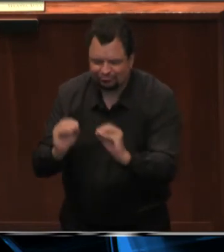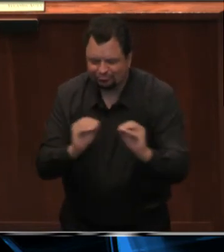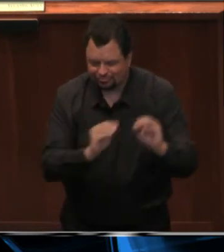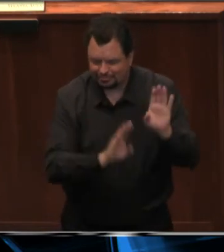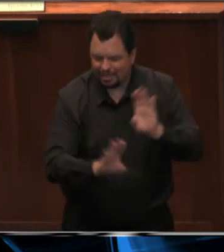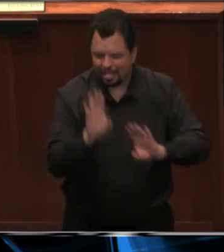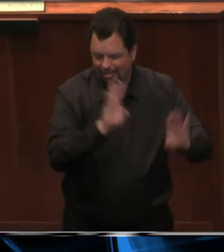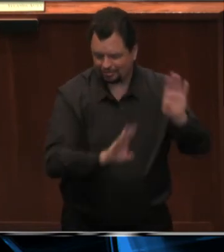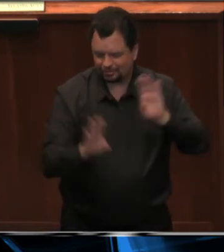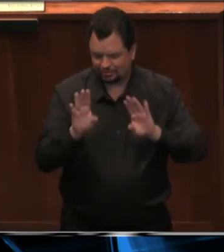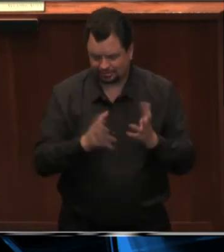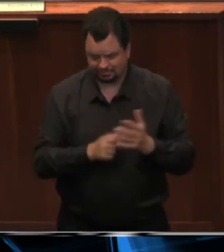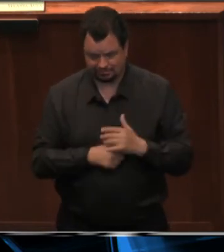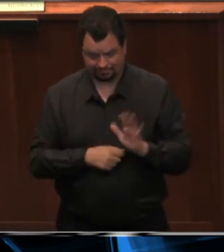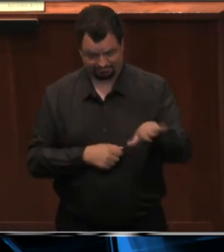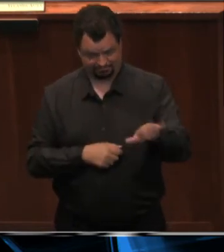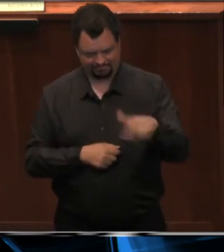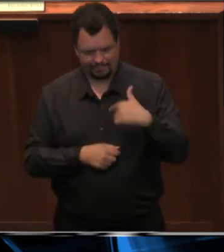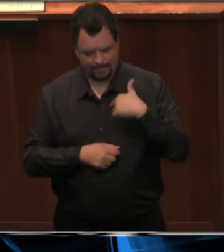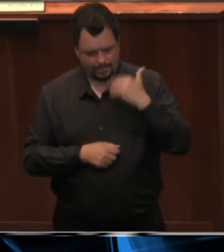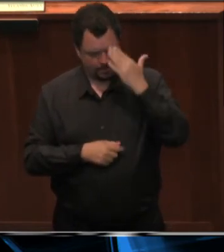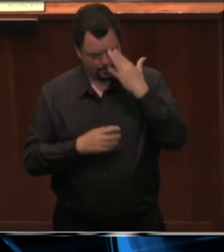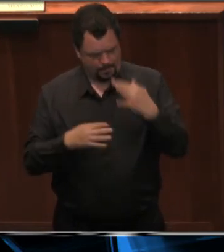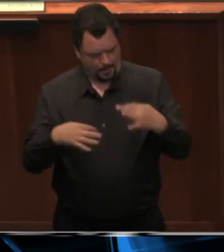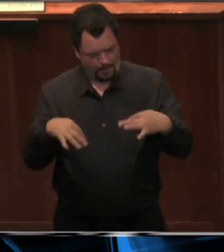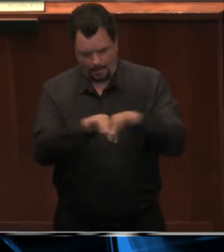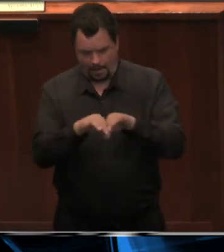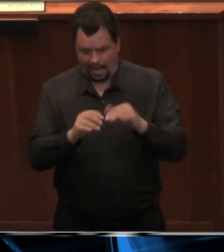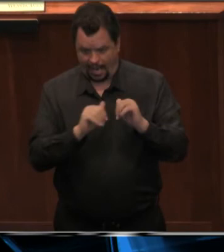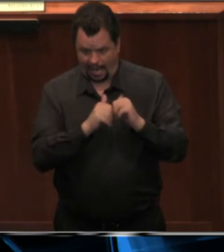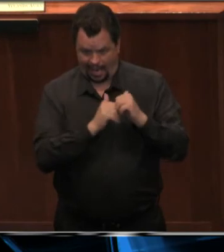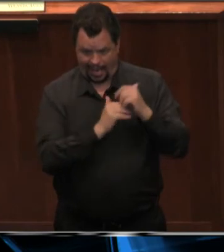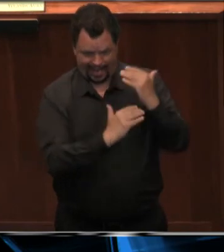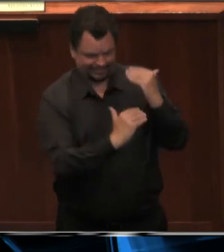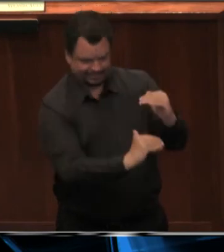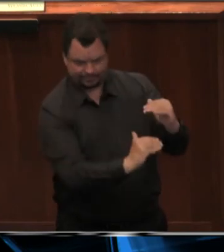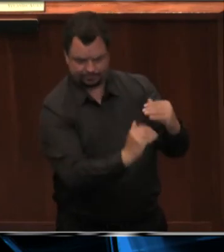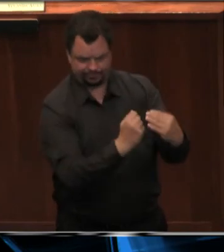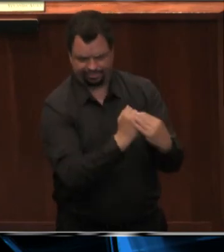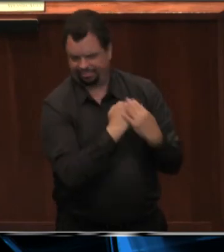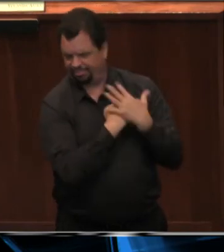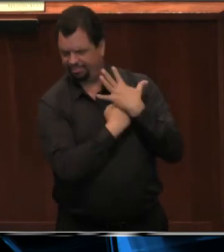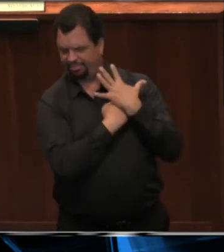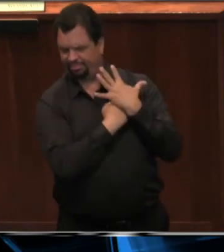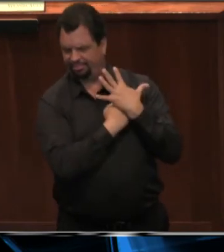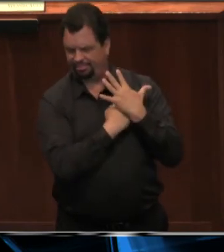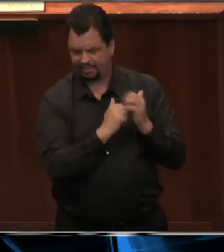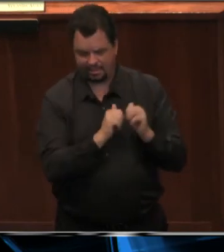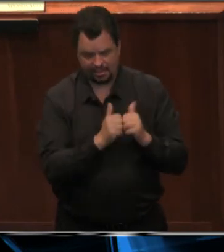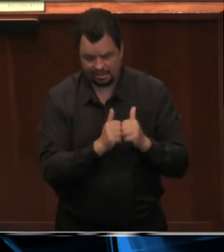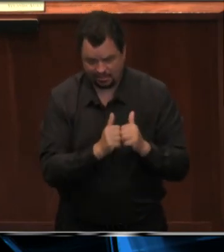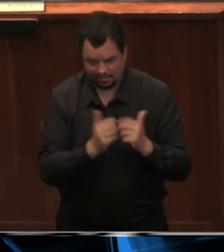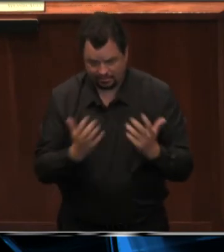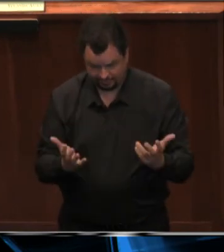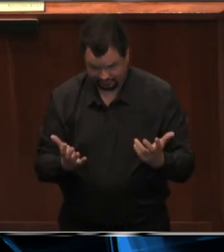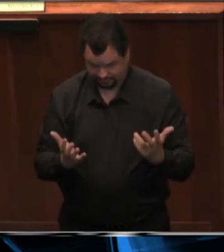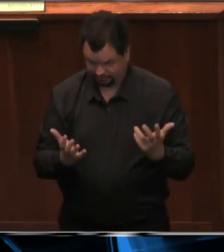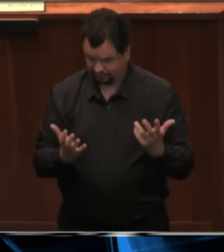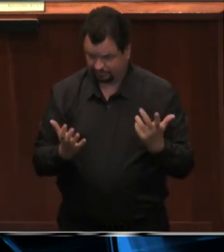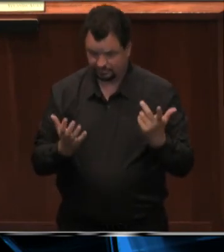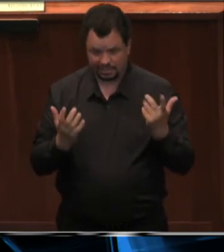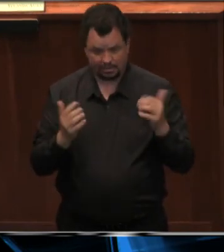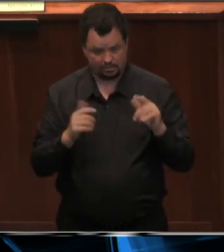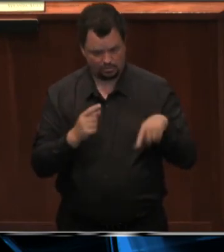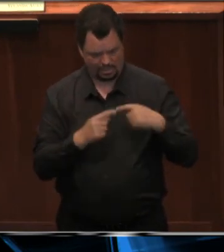to limit exposure and to be able to contact trace when facing an outbreak of a potentially deadly virus.